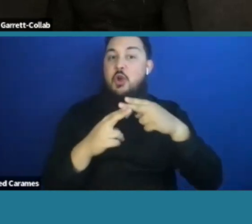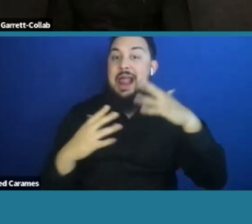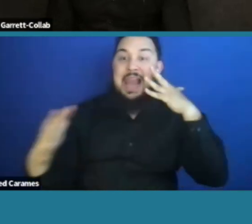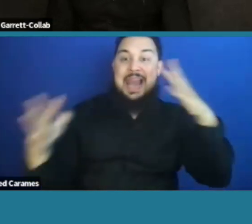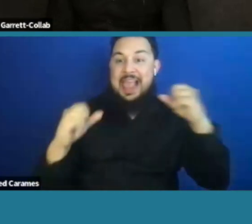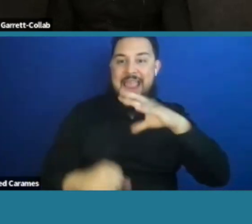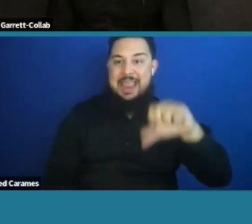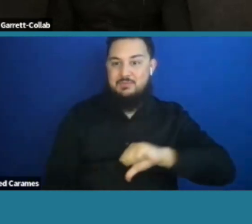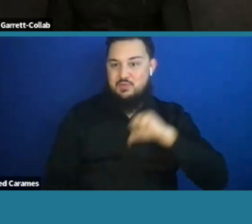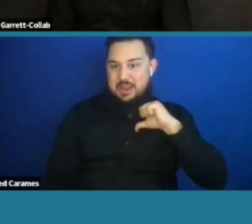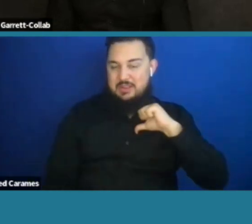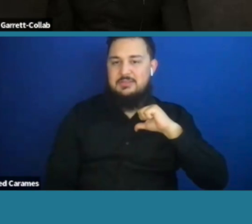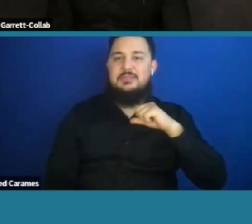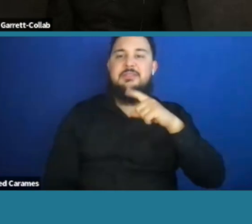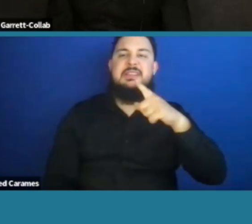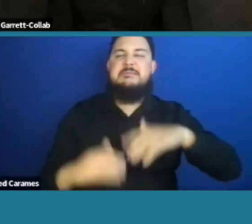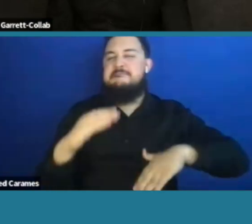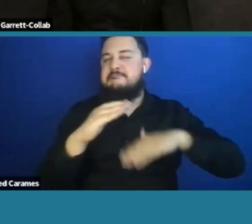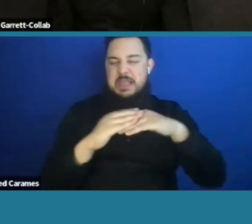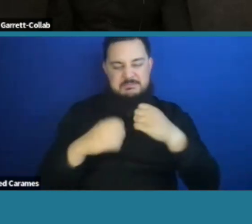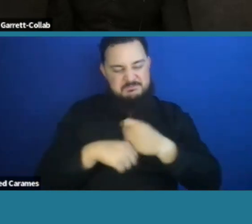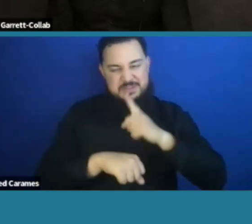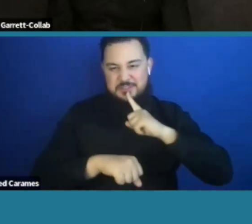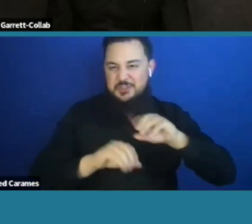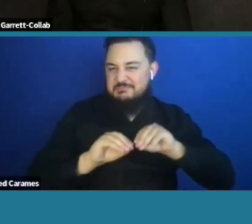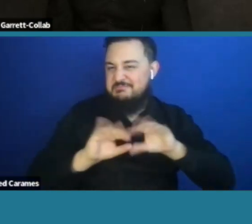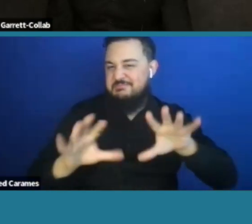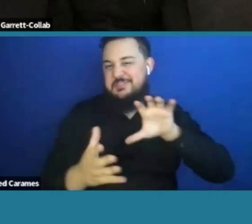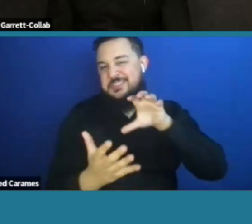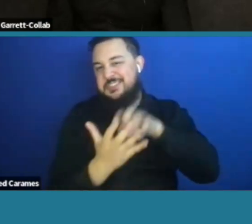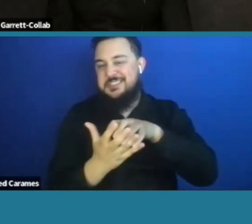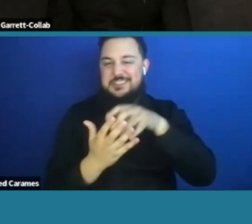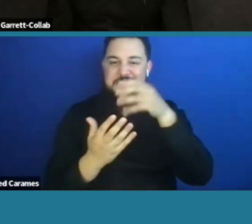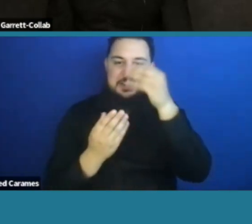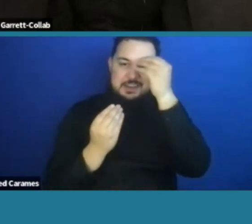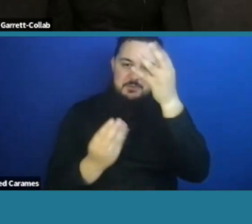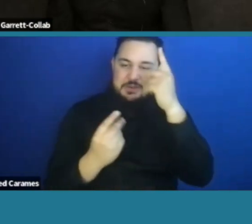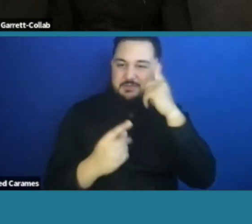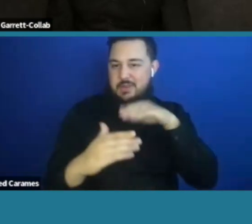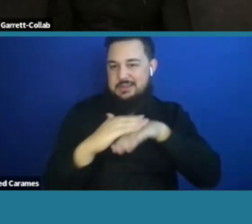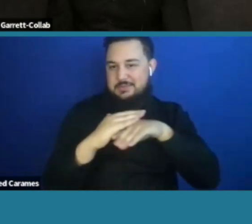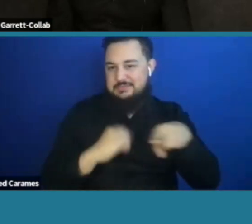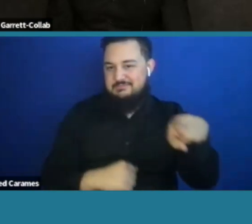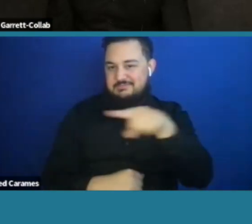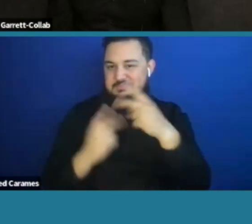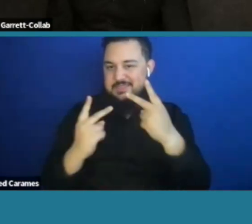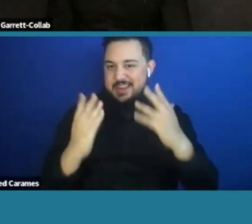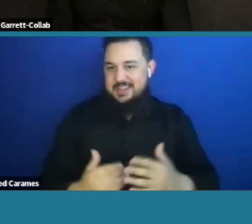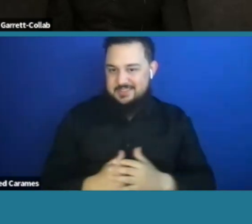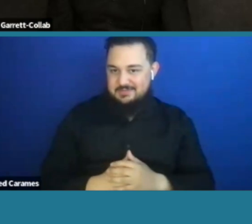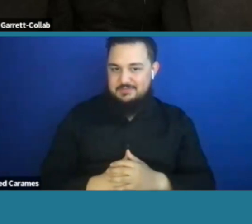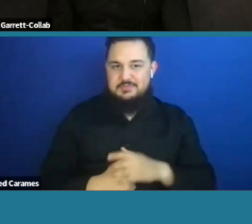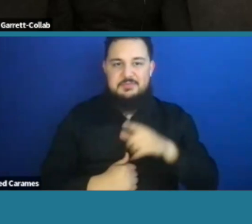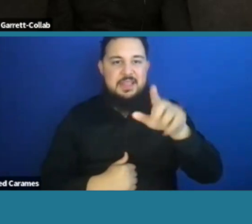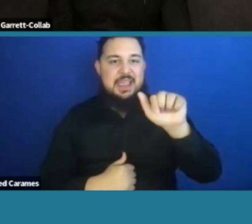Your Accessibility Info for Guests. So that will be in partnership with Great Lakes ADA Center and the